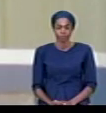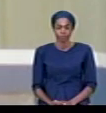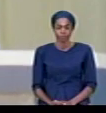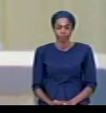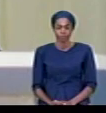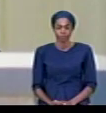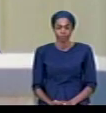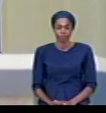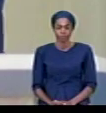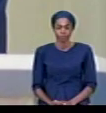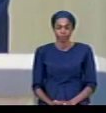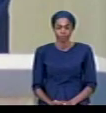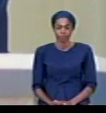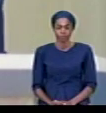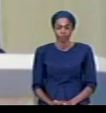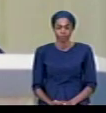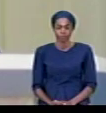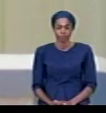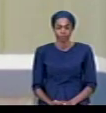thee.